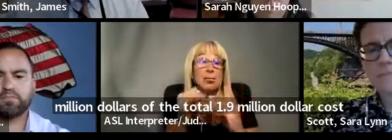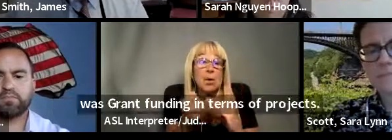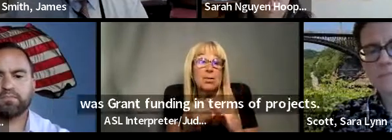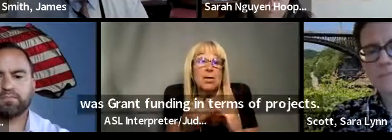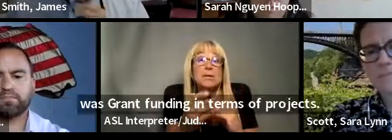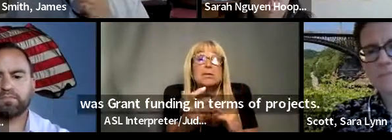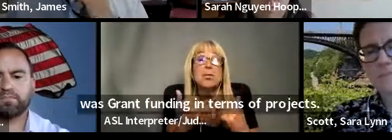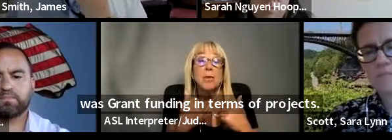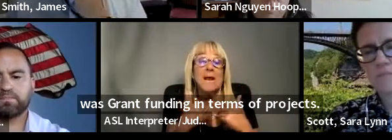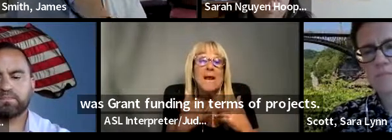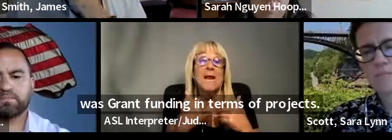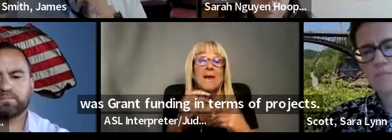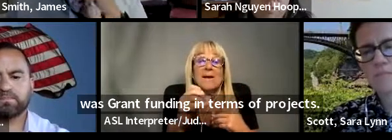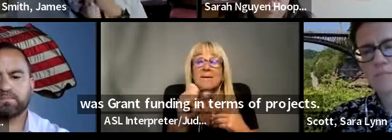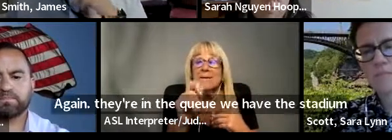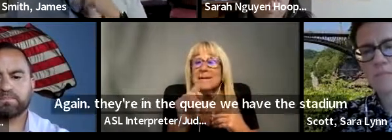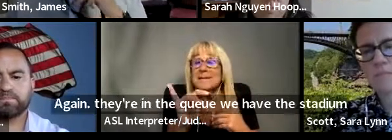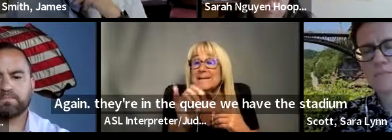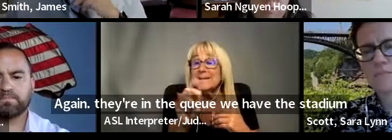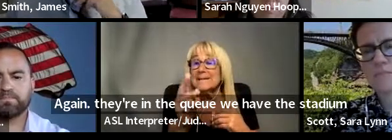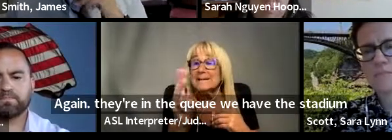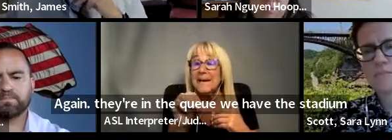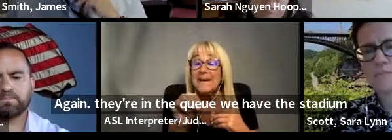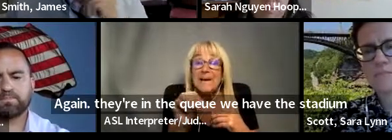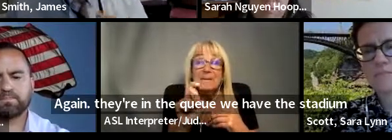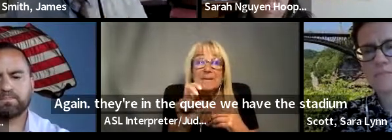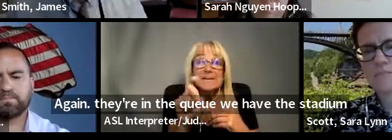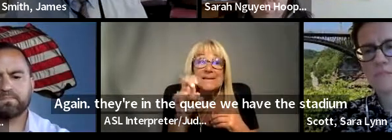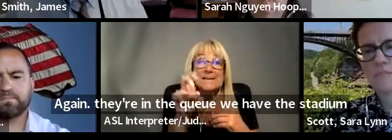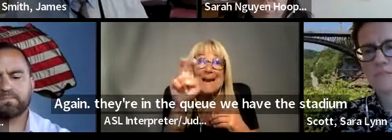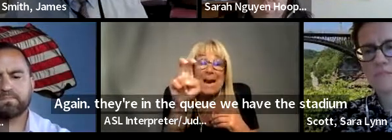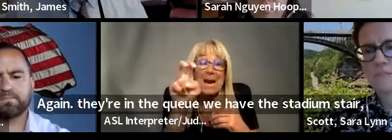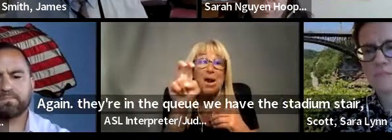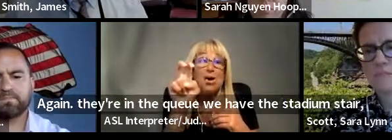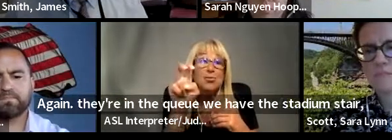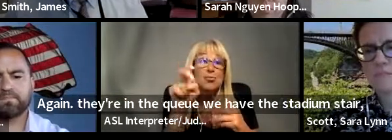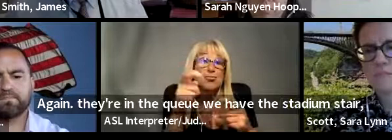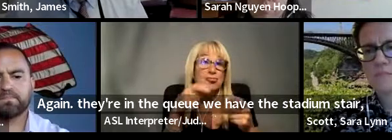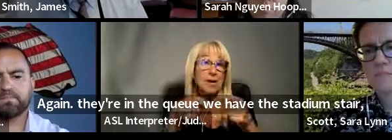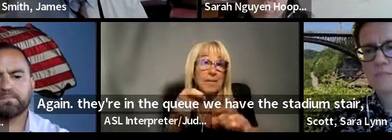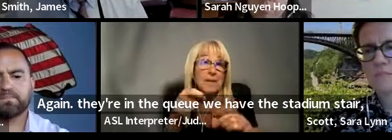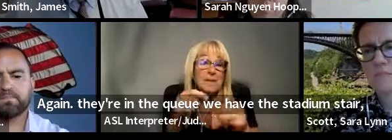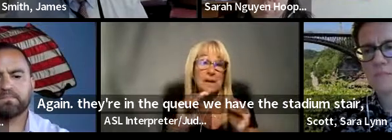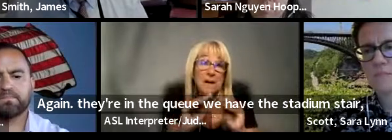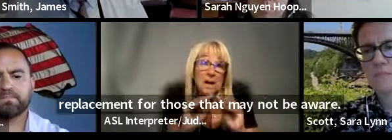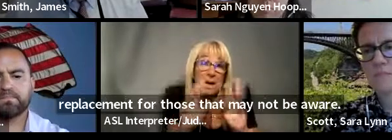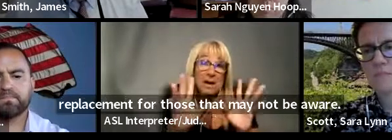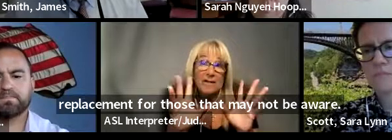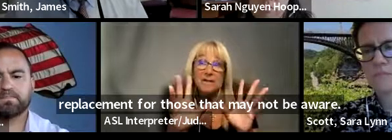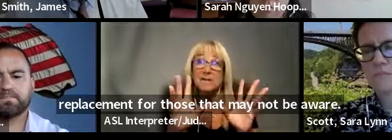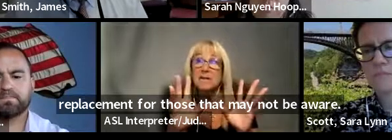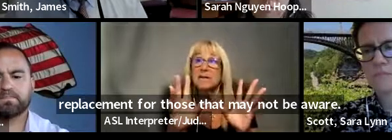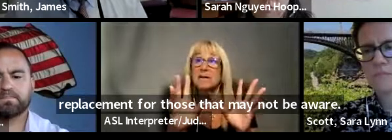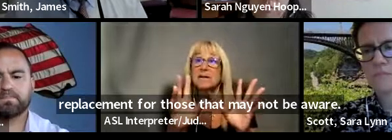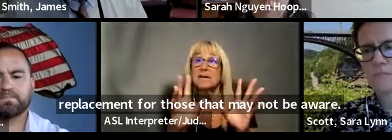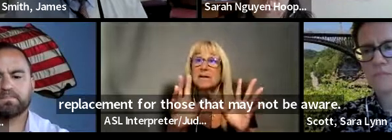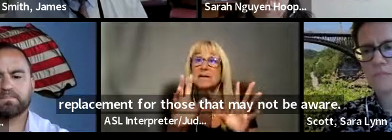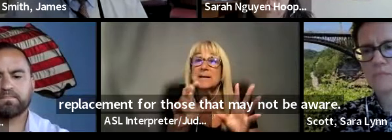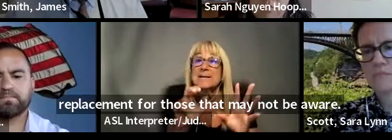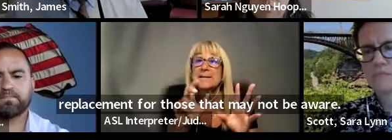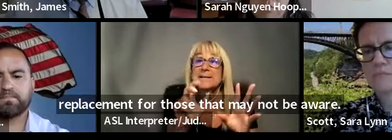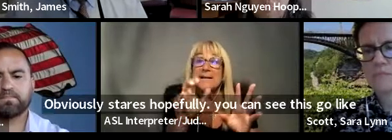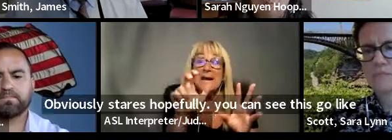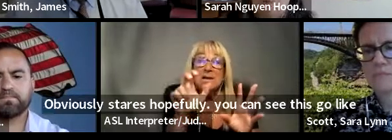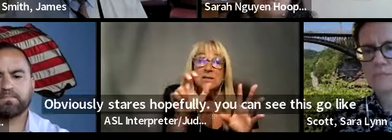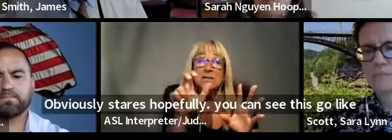we have the stadium stair nosing replacement. For those that may not be aware, obviously stairs, hopefully you can see this go like this. The nose is that